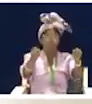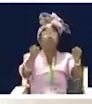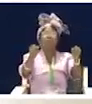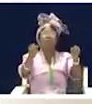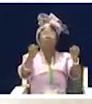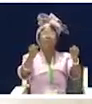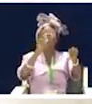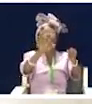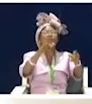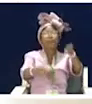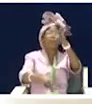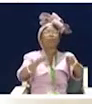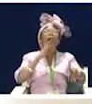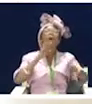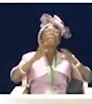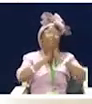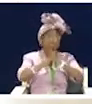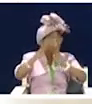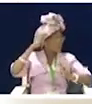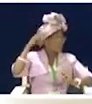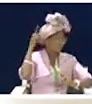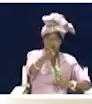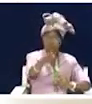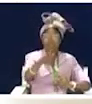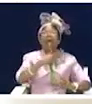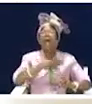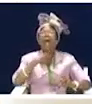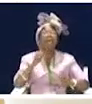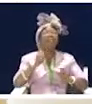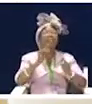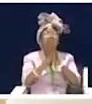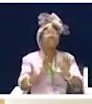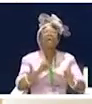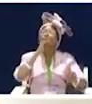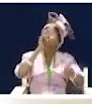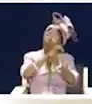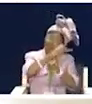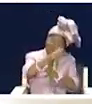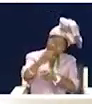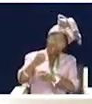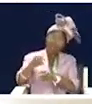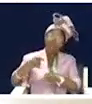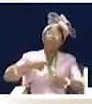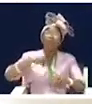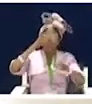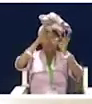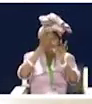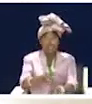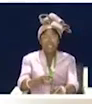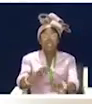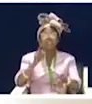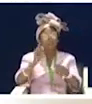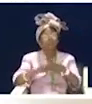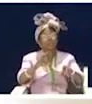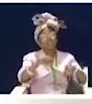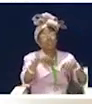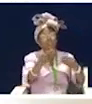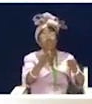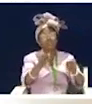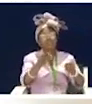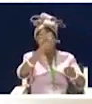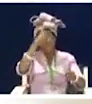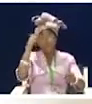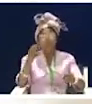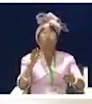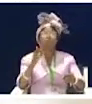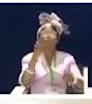Your people are praying for you, and the prayer is working. We decided we will kill you, but because your